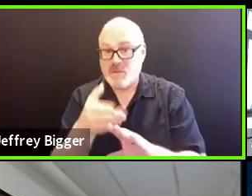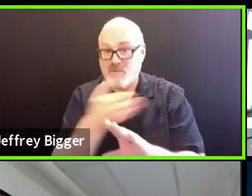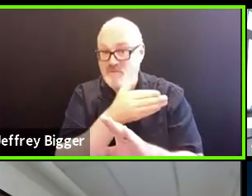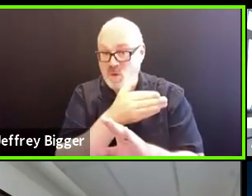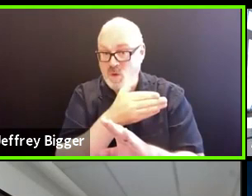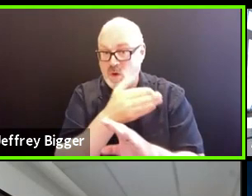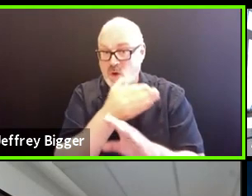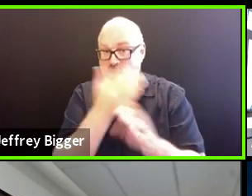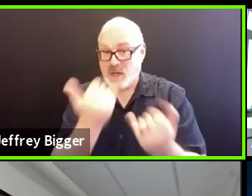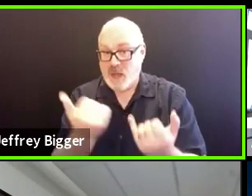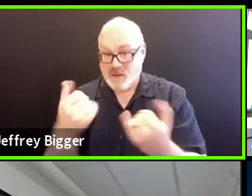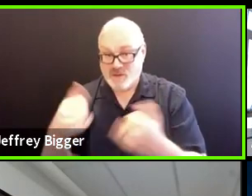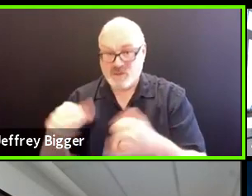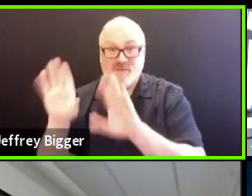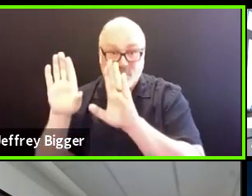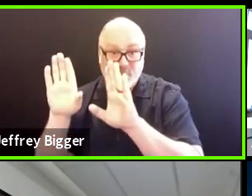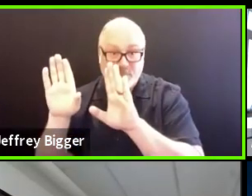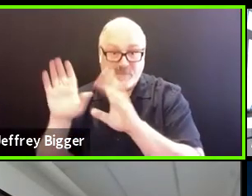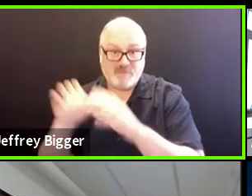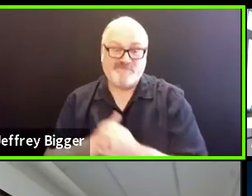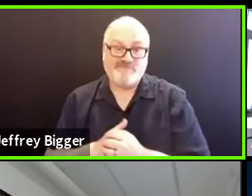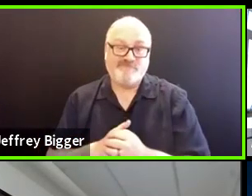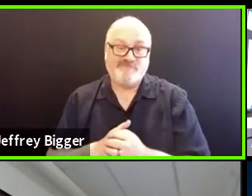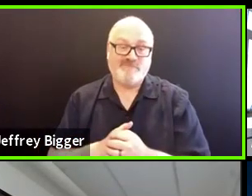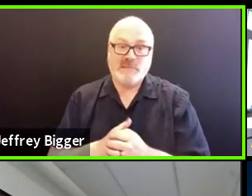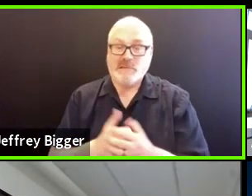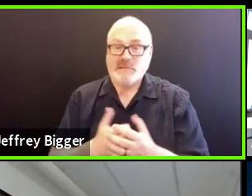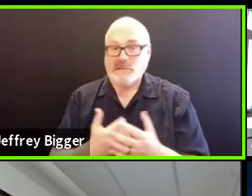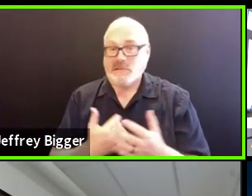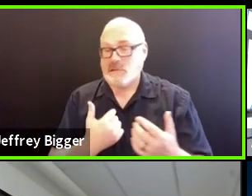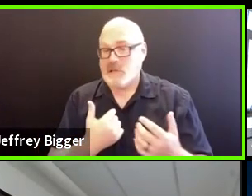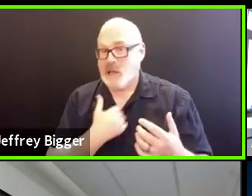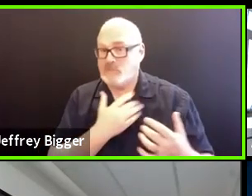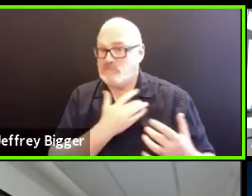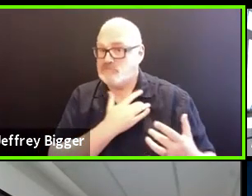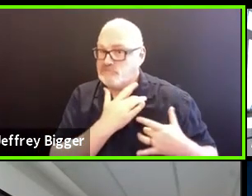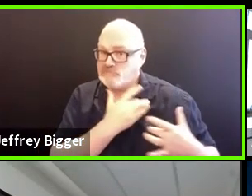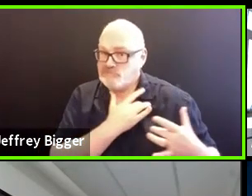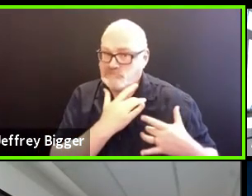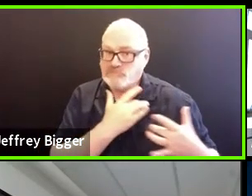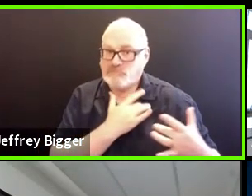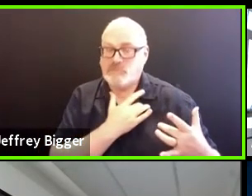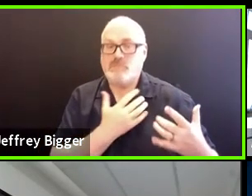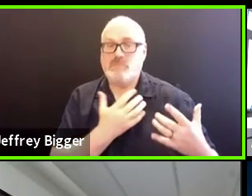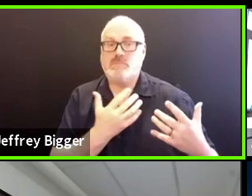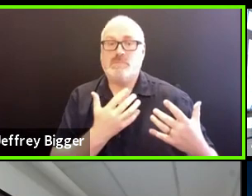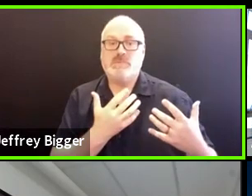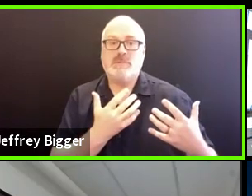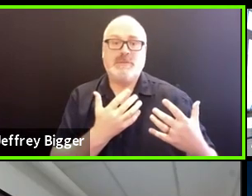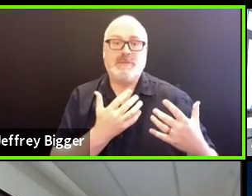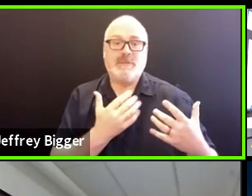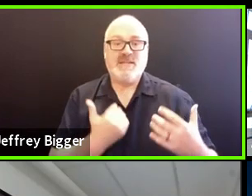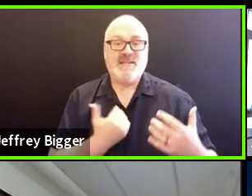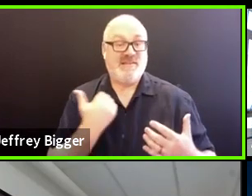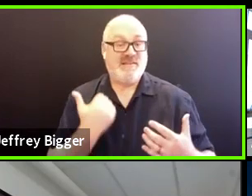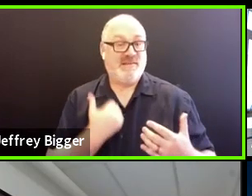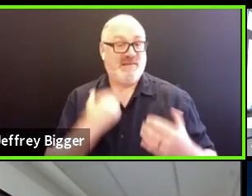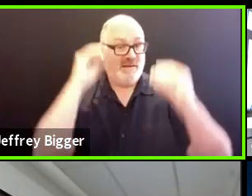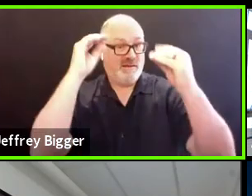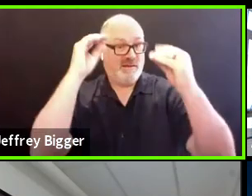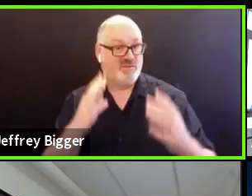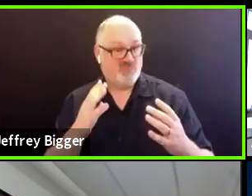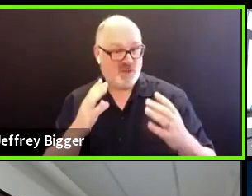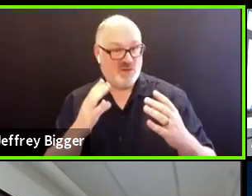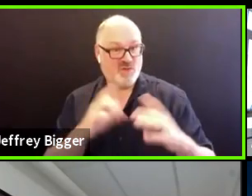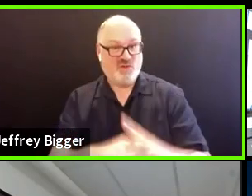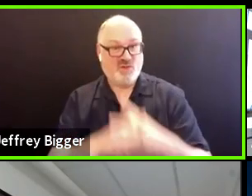doing. And I worry about young faculty who are in their tenure